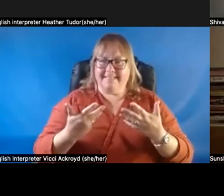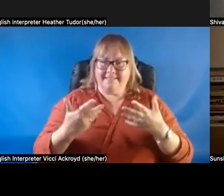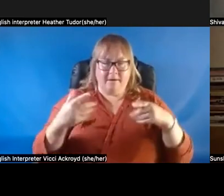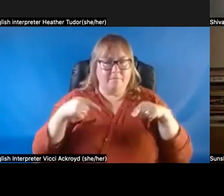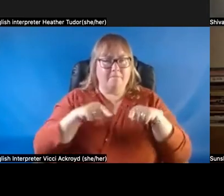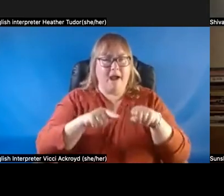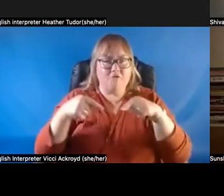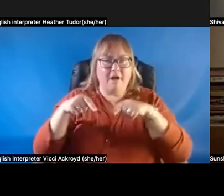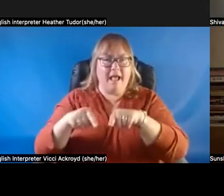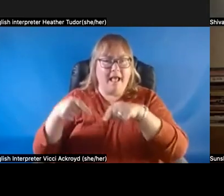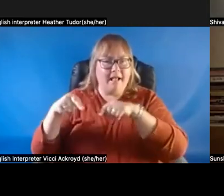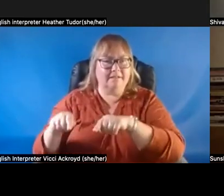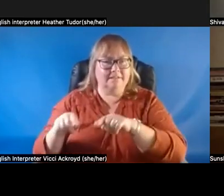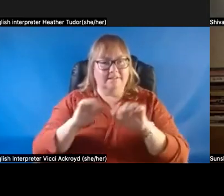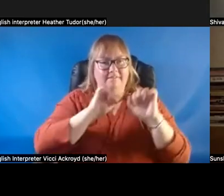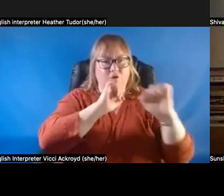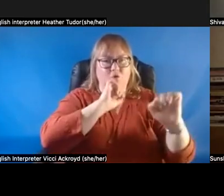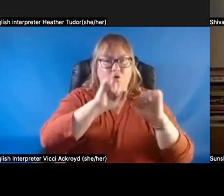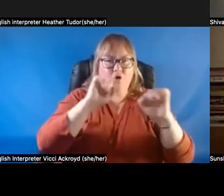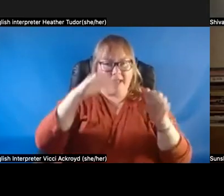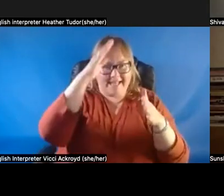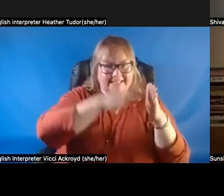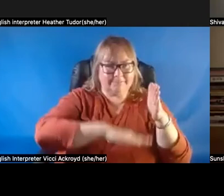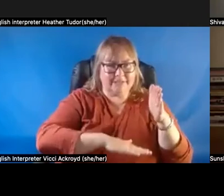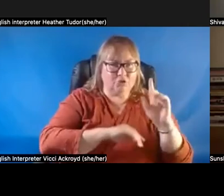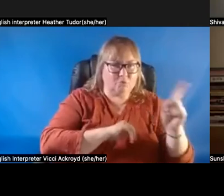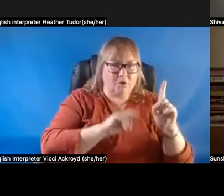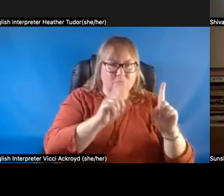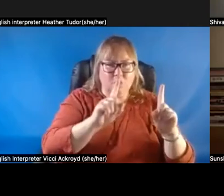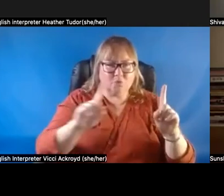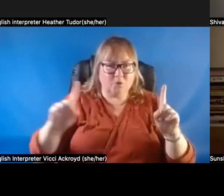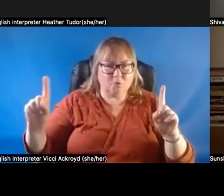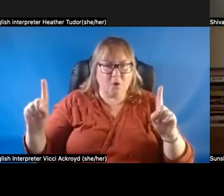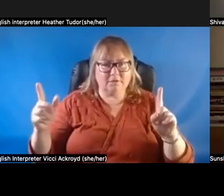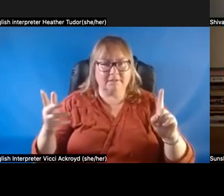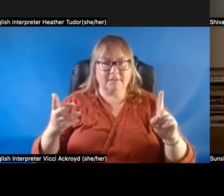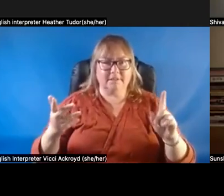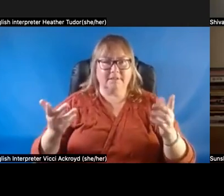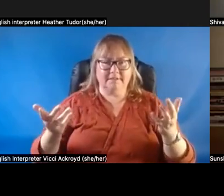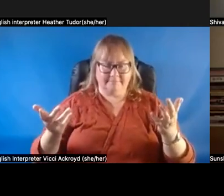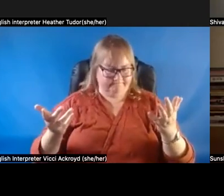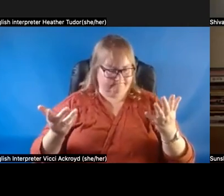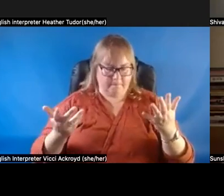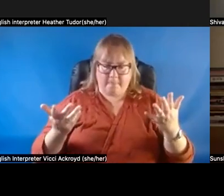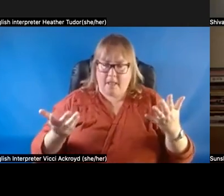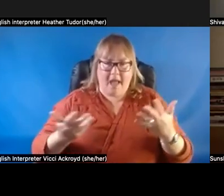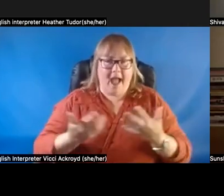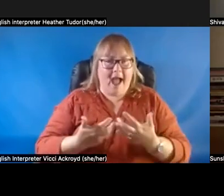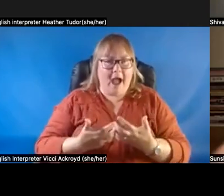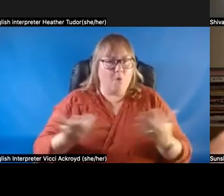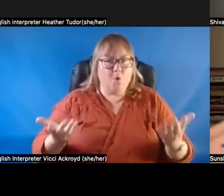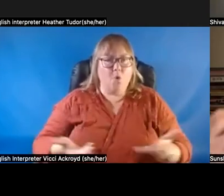almost this digging out of these experiences that have not really had any other platform to be sort of